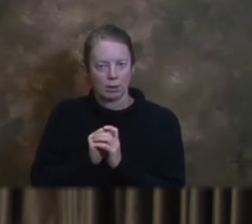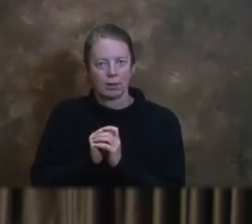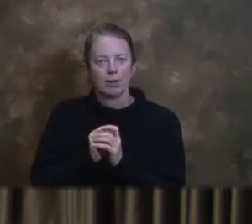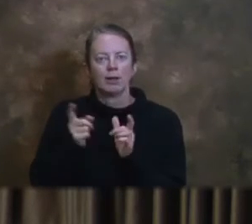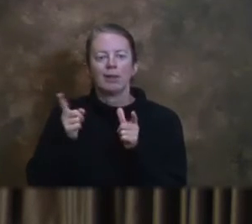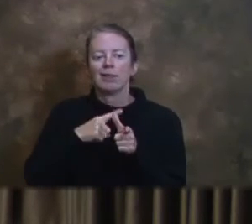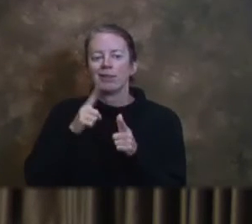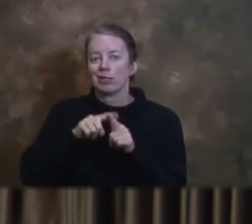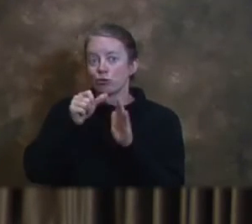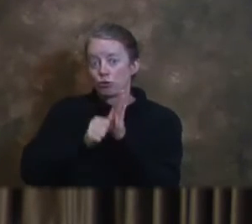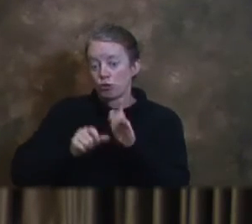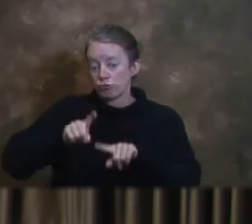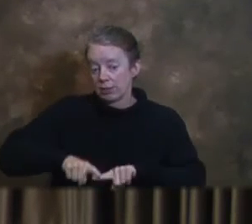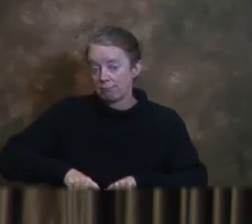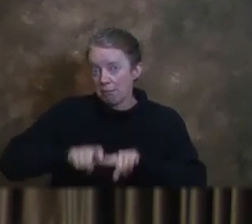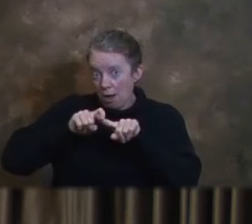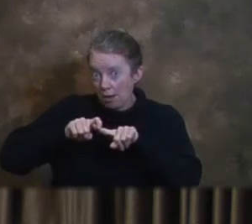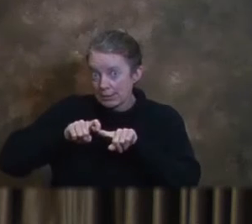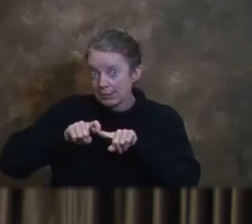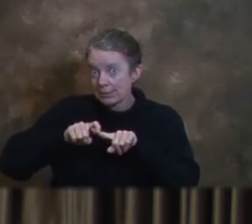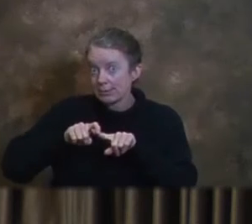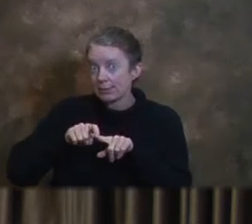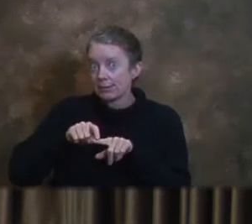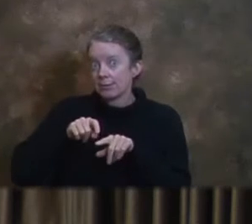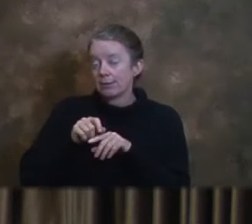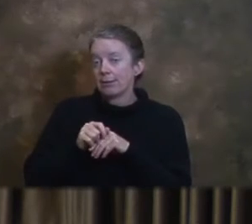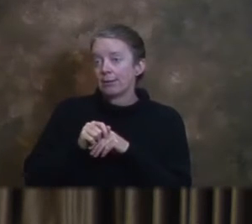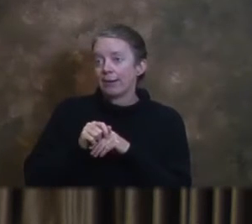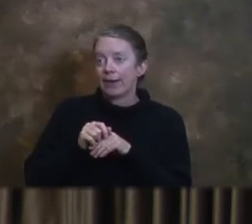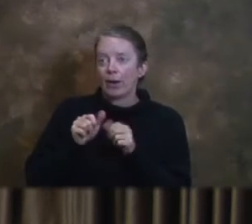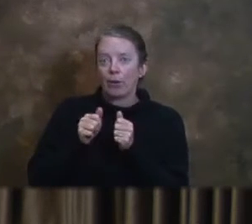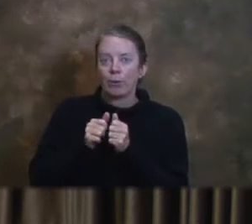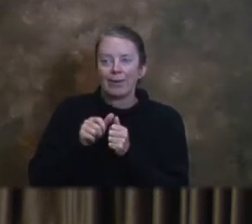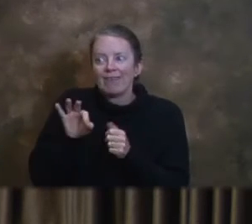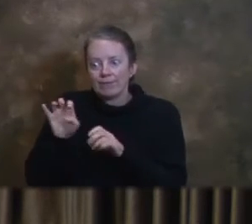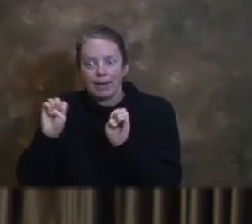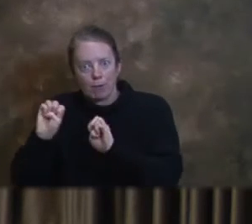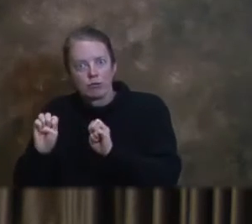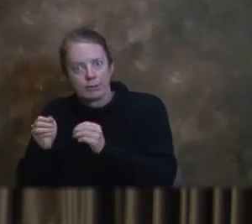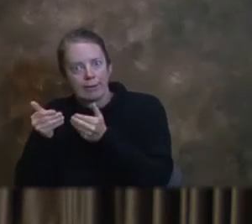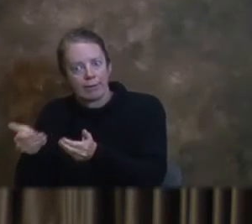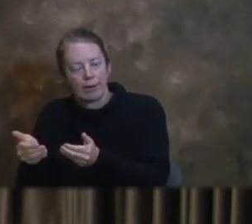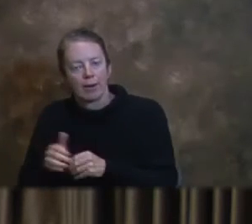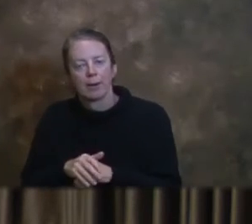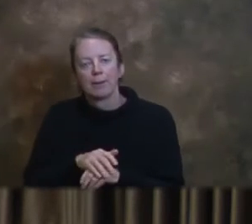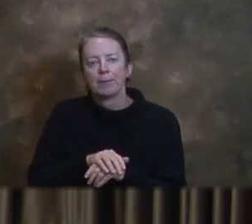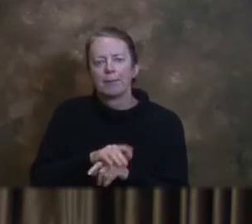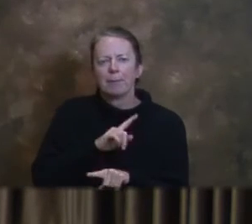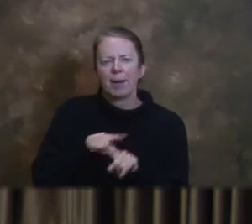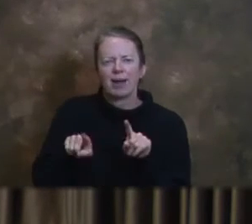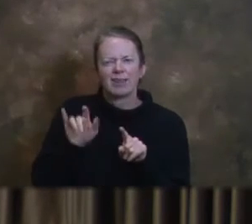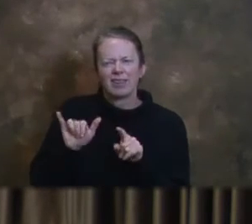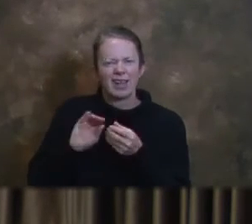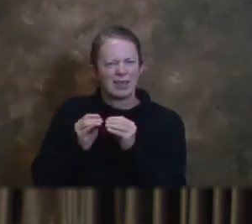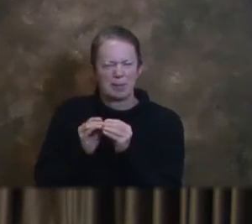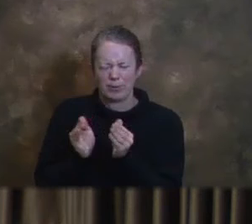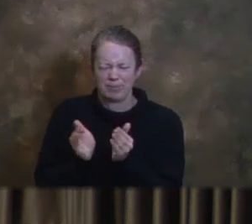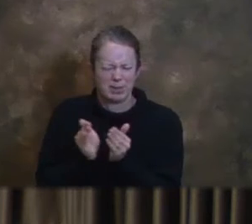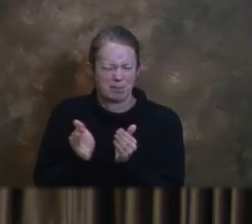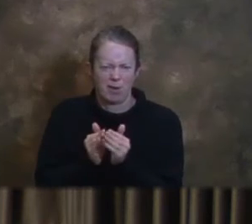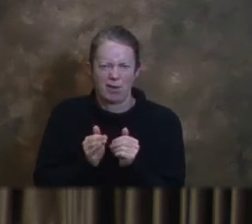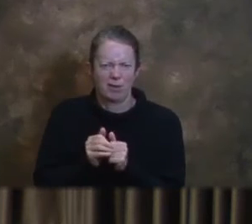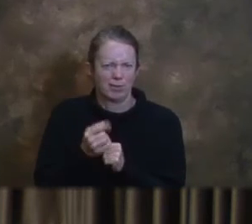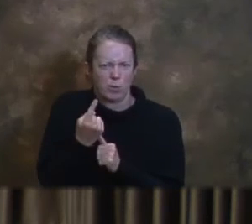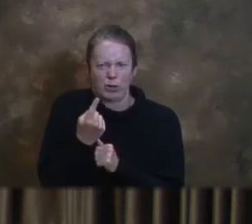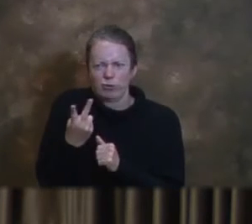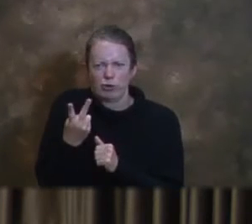surgery performed unless it was an emergency. They might be included in that number, but that's a minority. That's less than 1 or 2